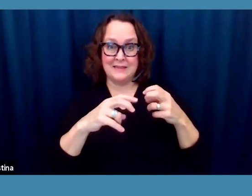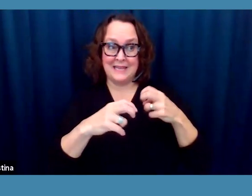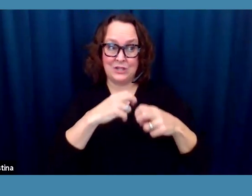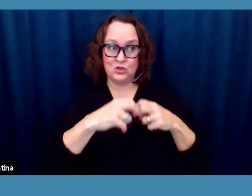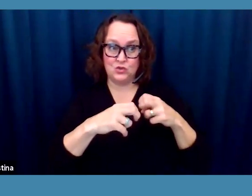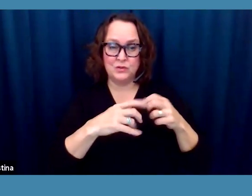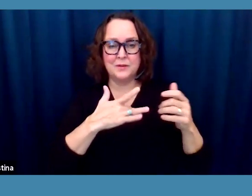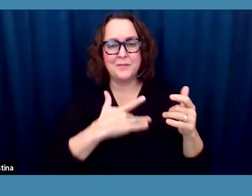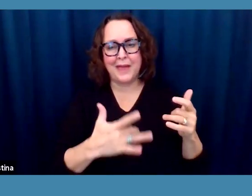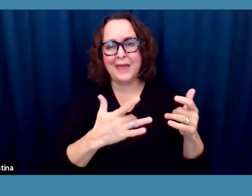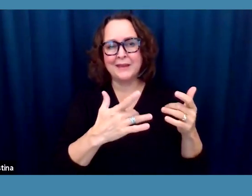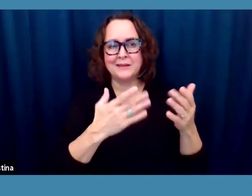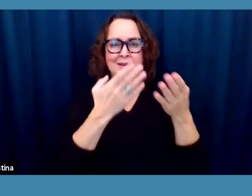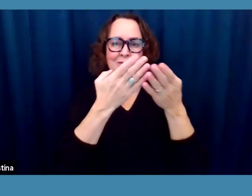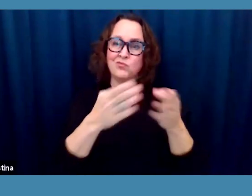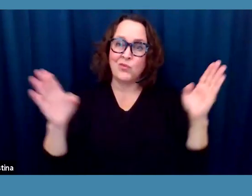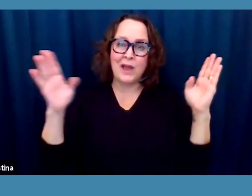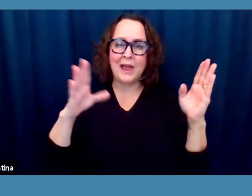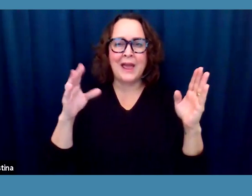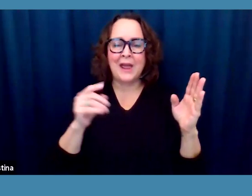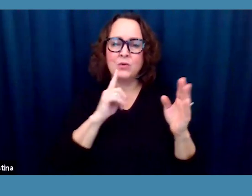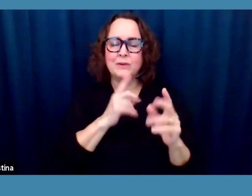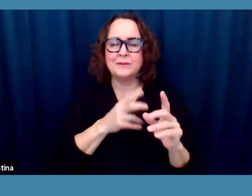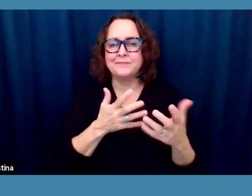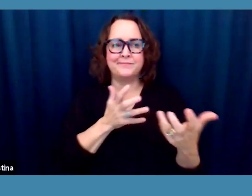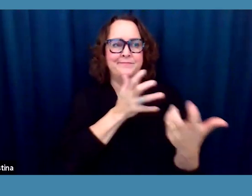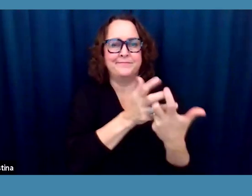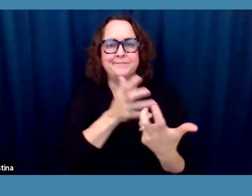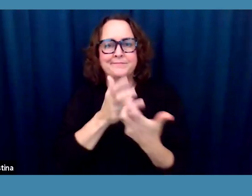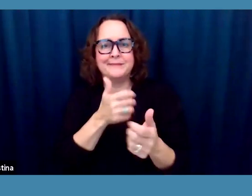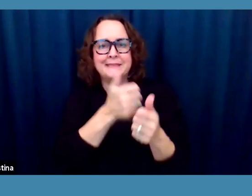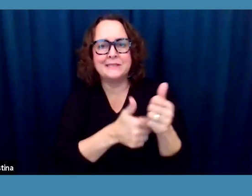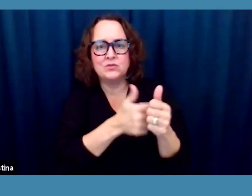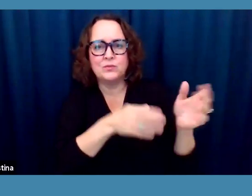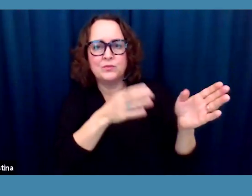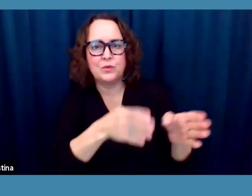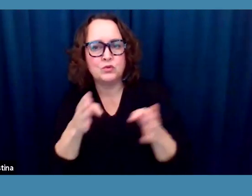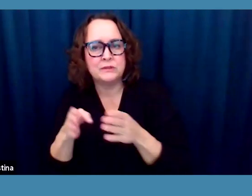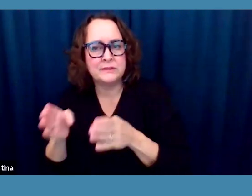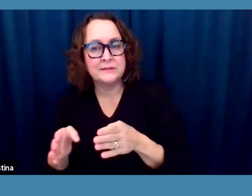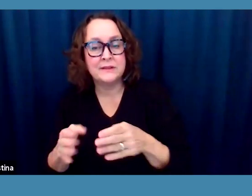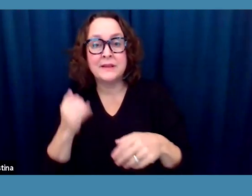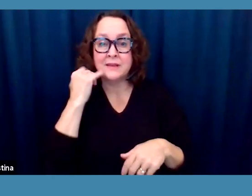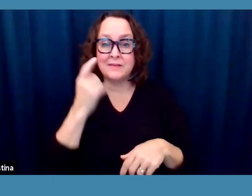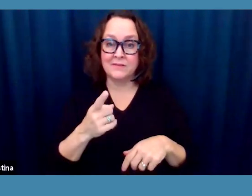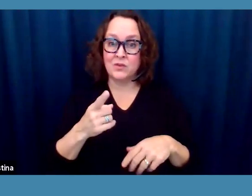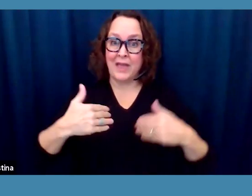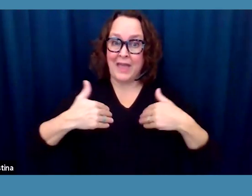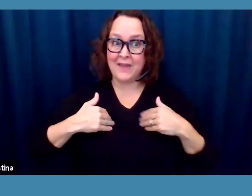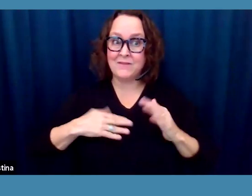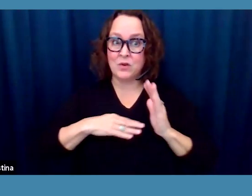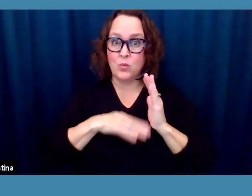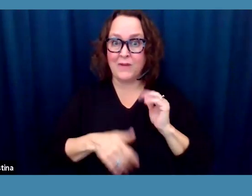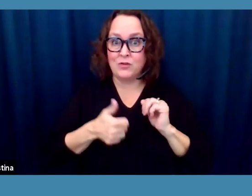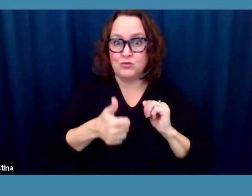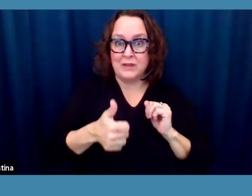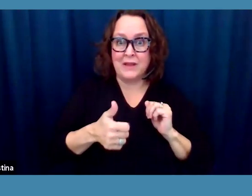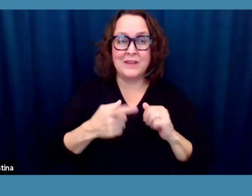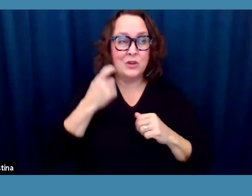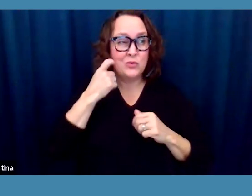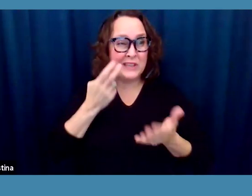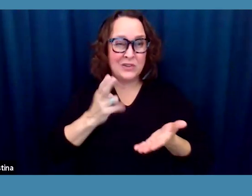and also usually highly individual. So, again, if you're on the waiver, or if you've been recently enrolled and you're